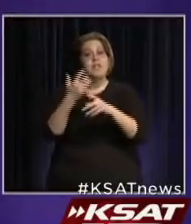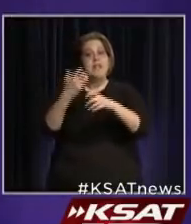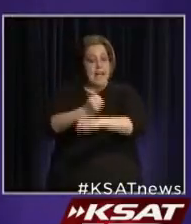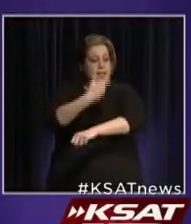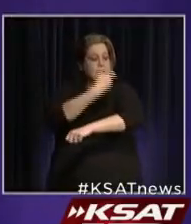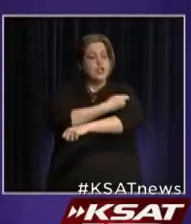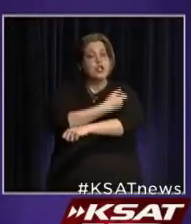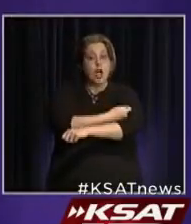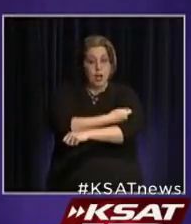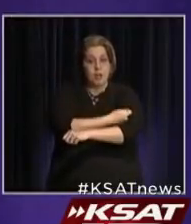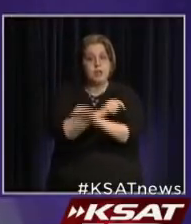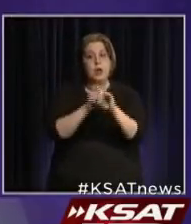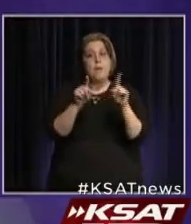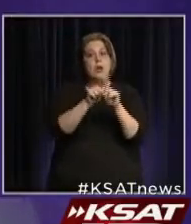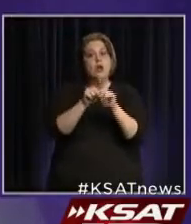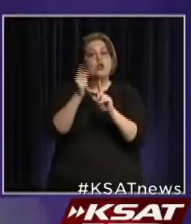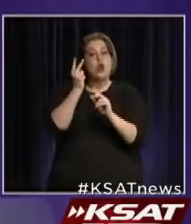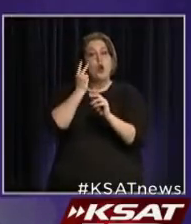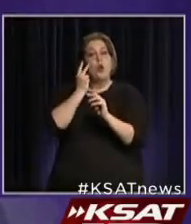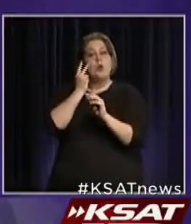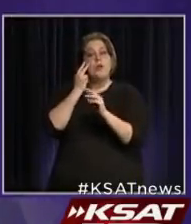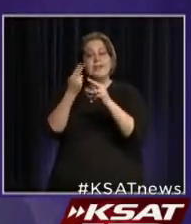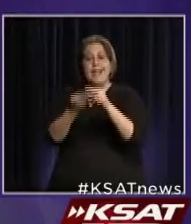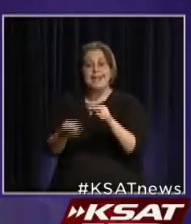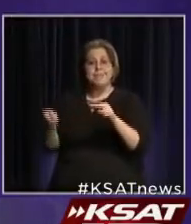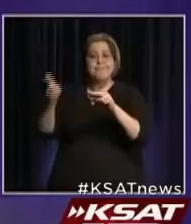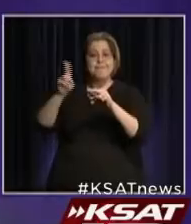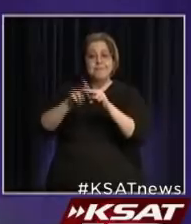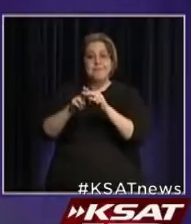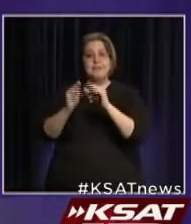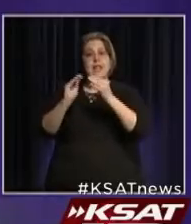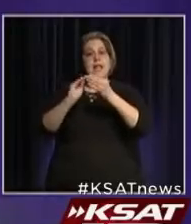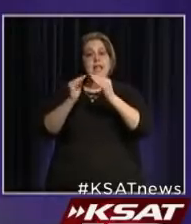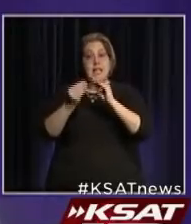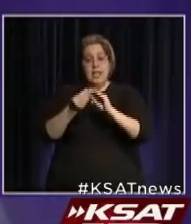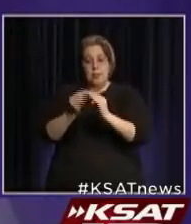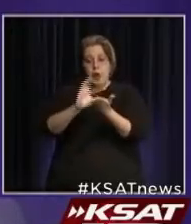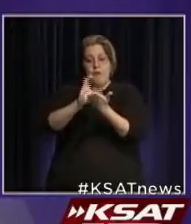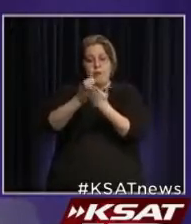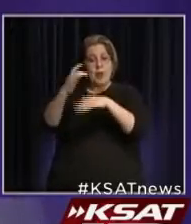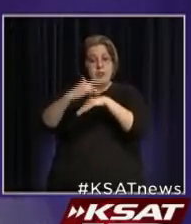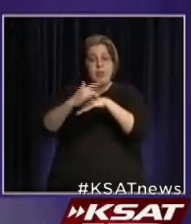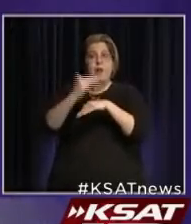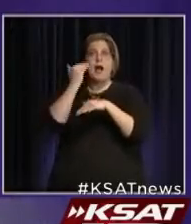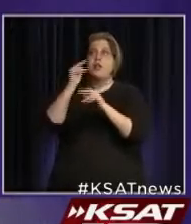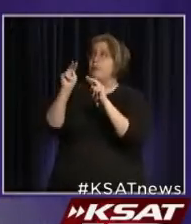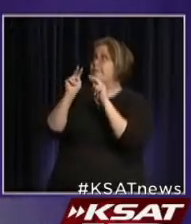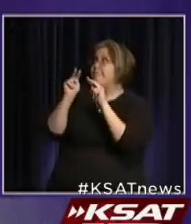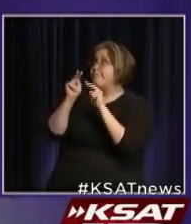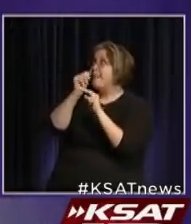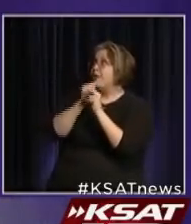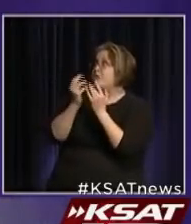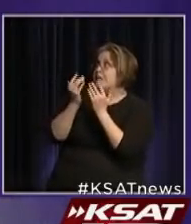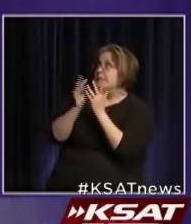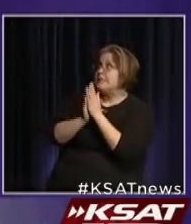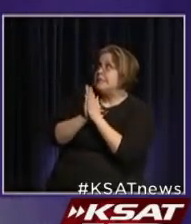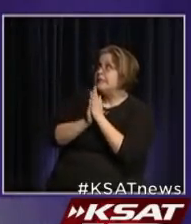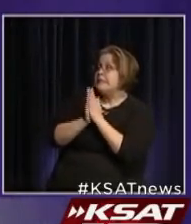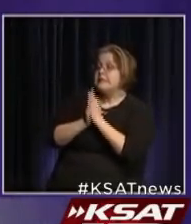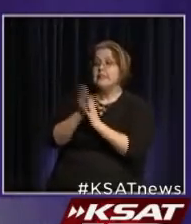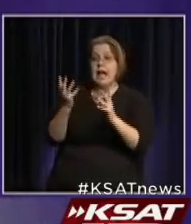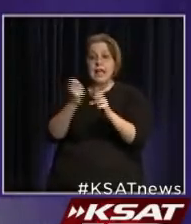shot, but that we're seeing an increase in the number of doses. I know we've all been waiting patiently about